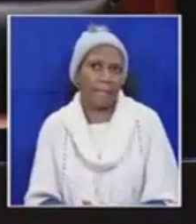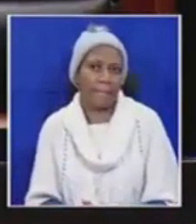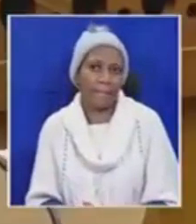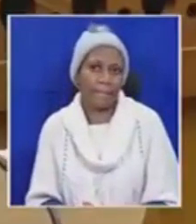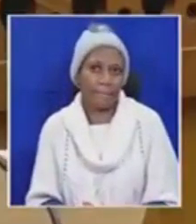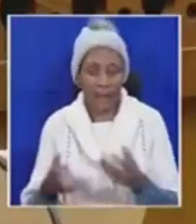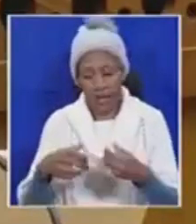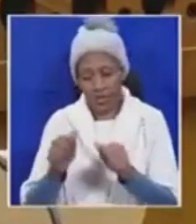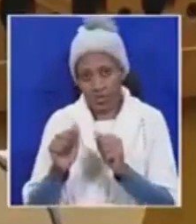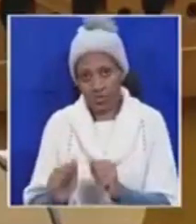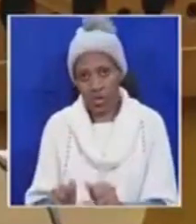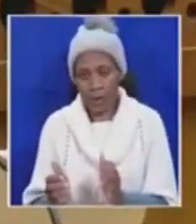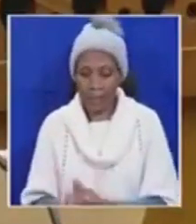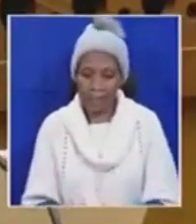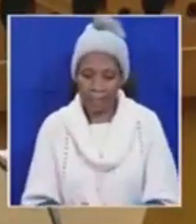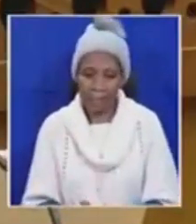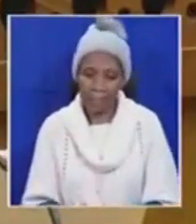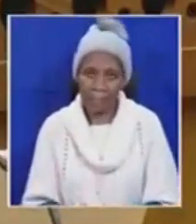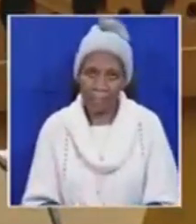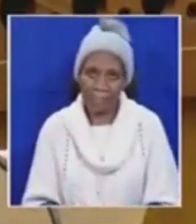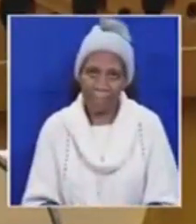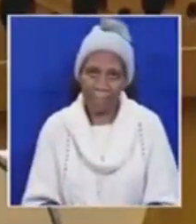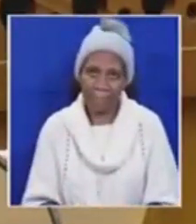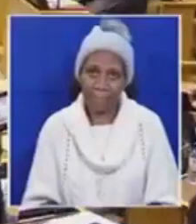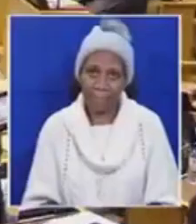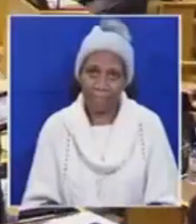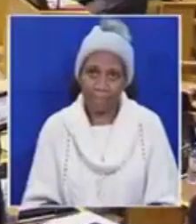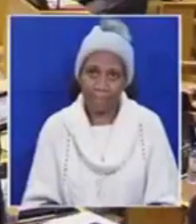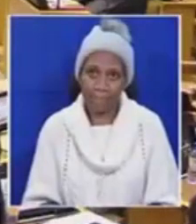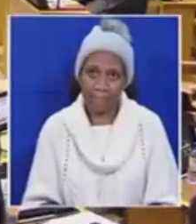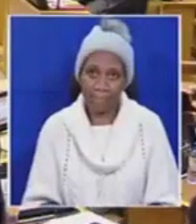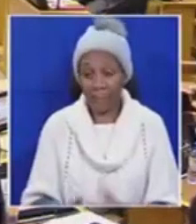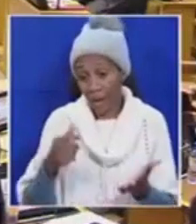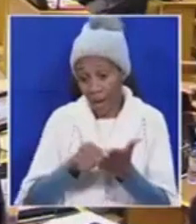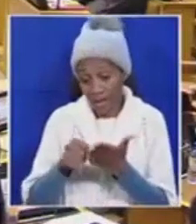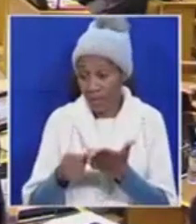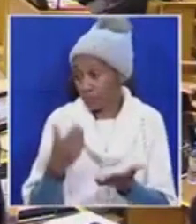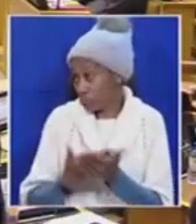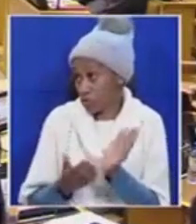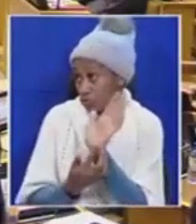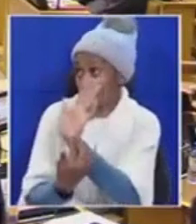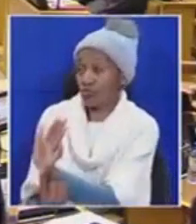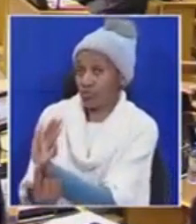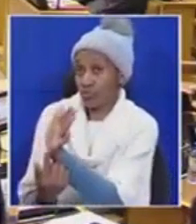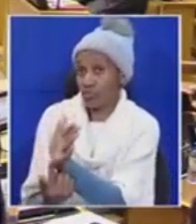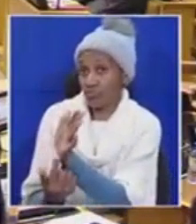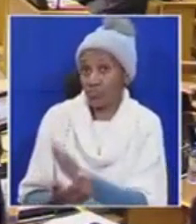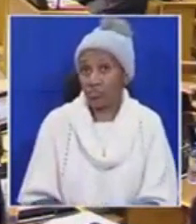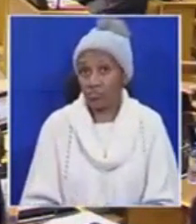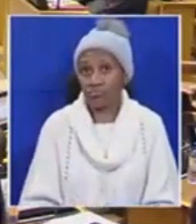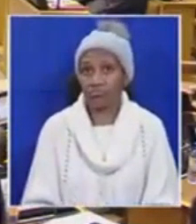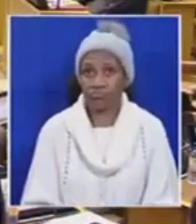Madam Chair. Yes. If I may allow you sight of the letter and tell me where in the letter I